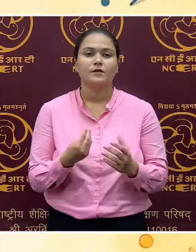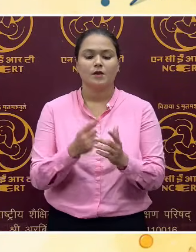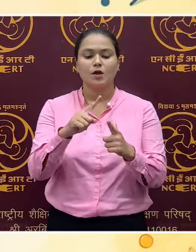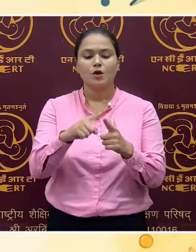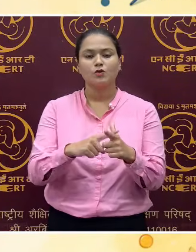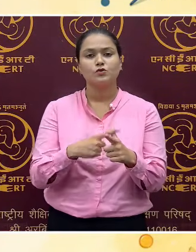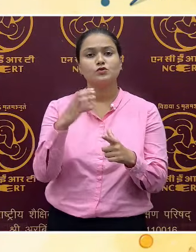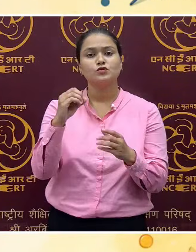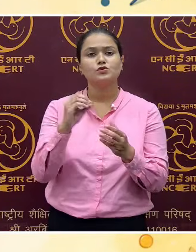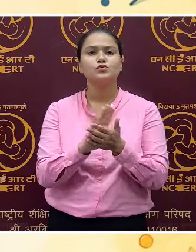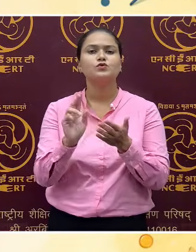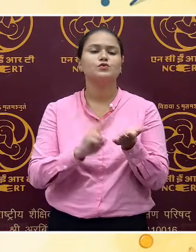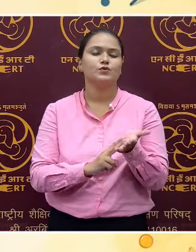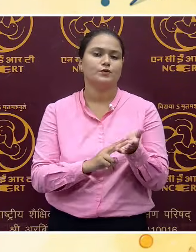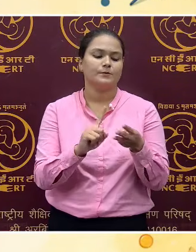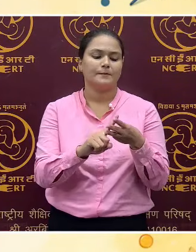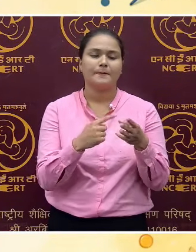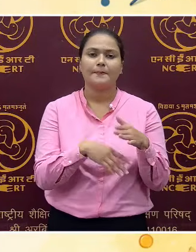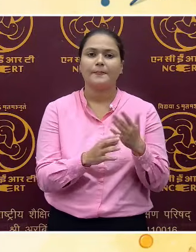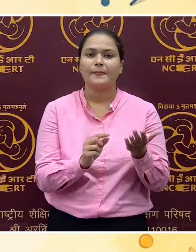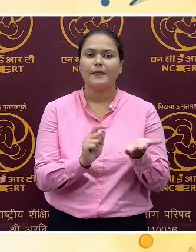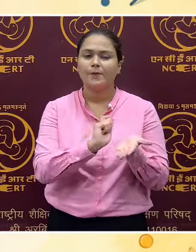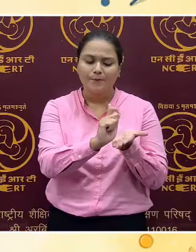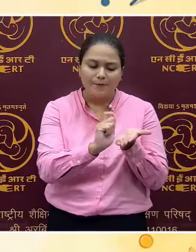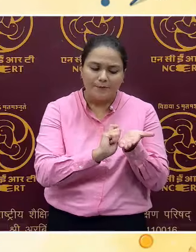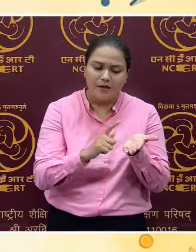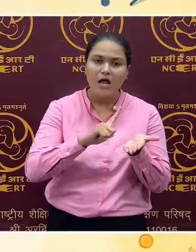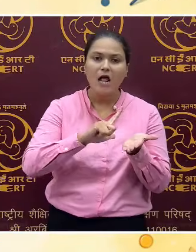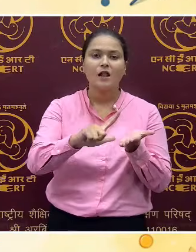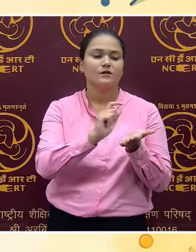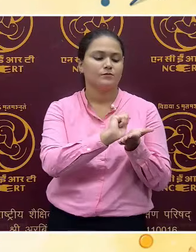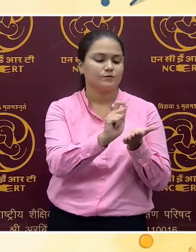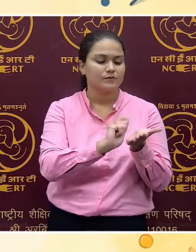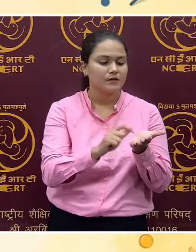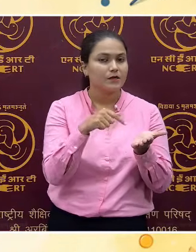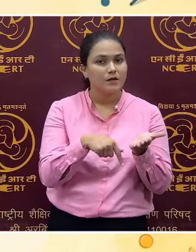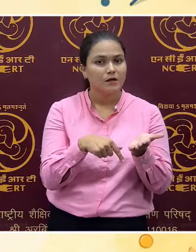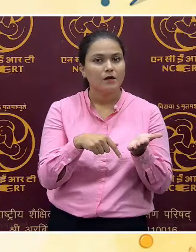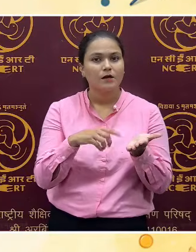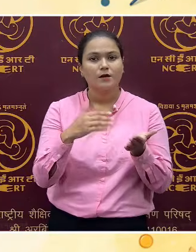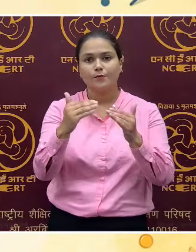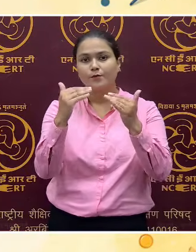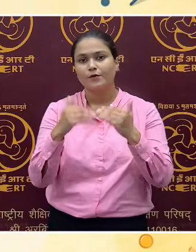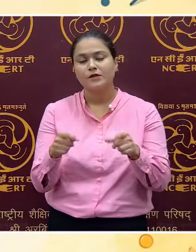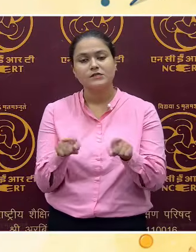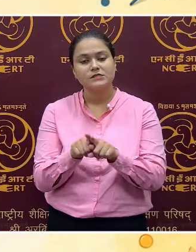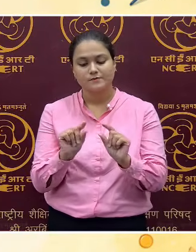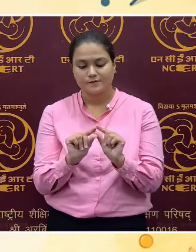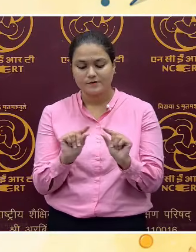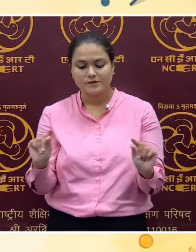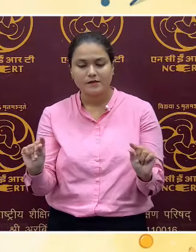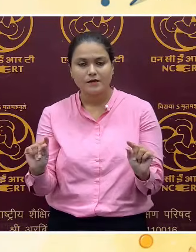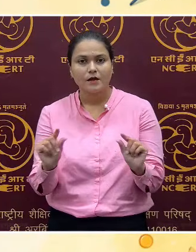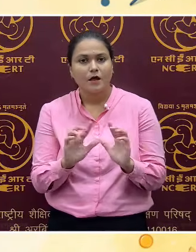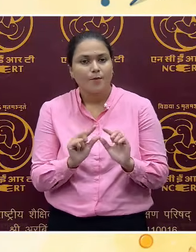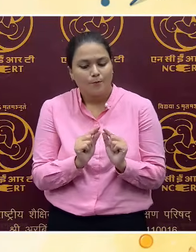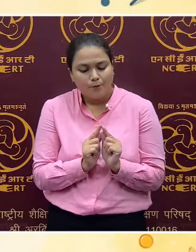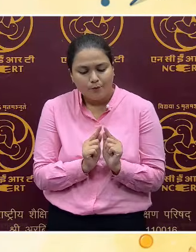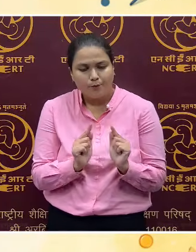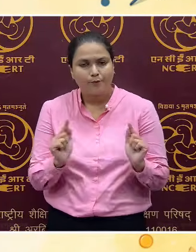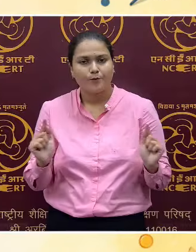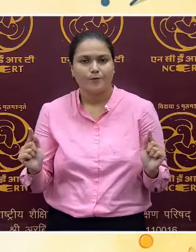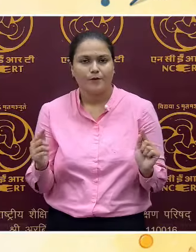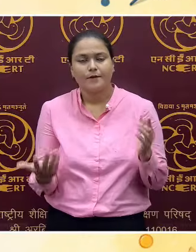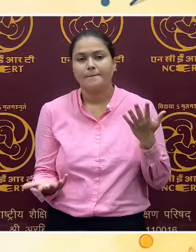letter. So, this will become the letter was written by John. The sentence becomes longer, and